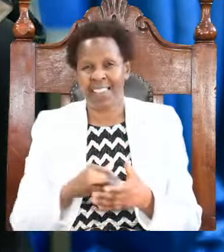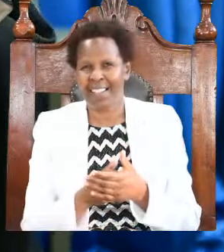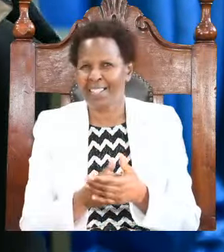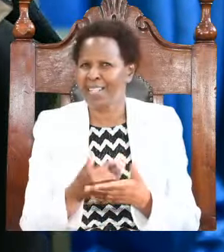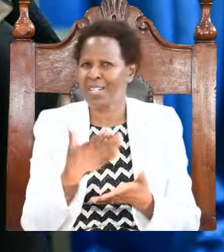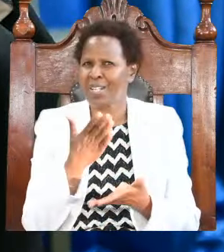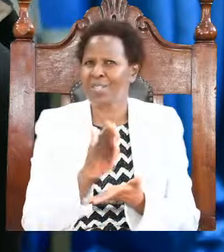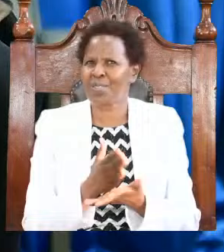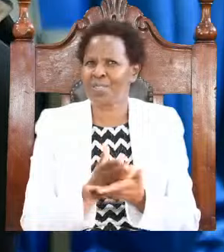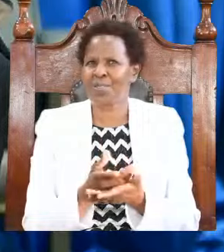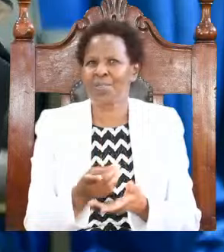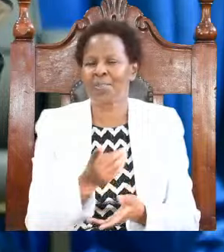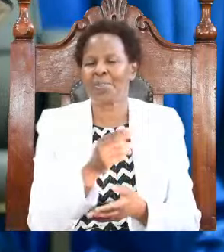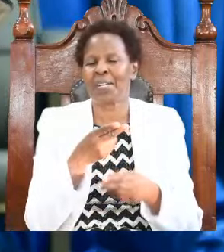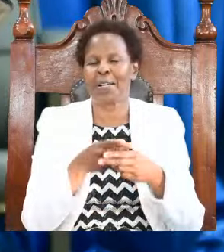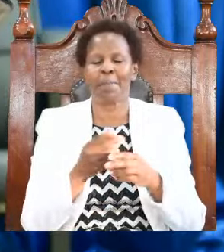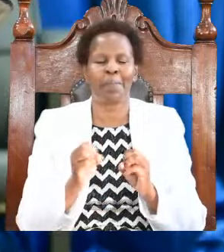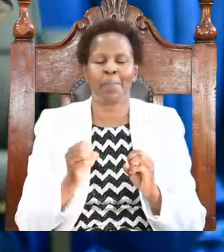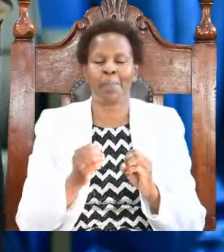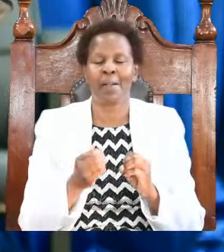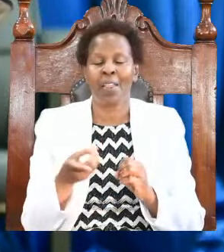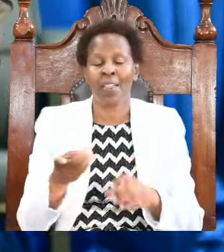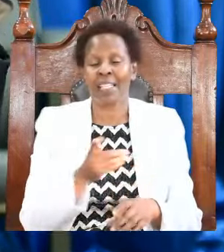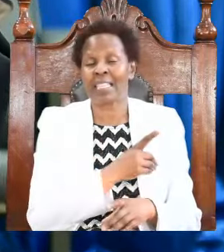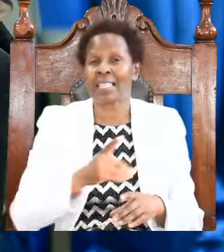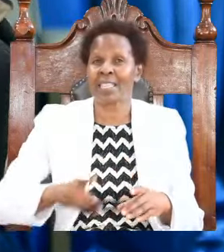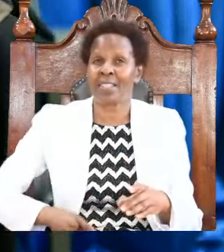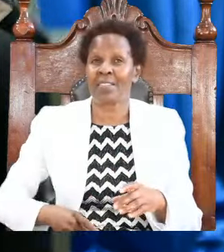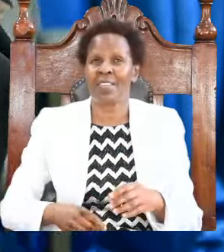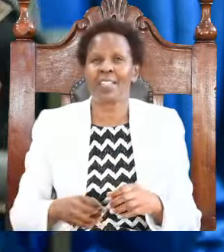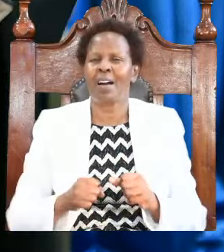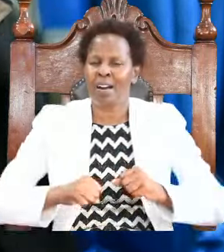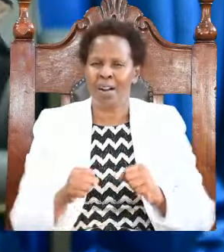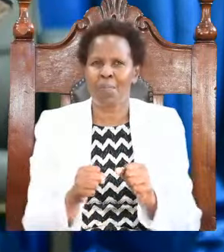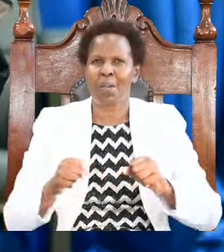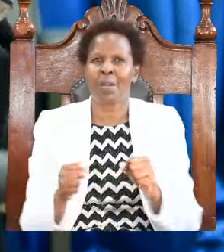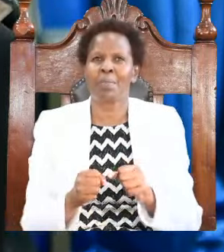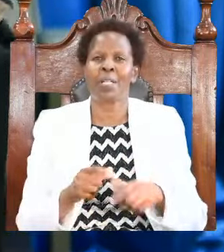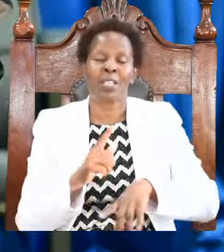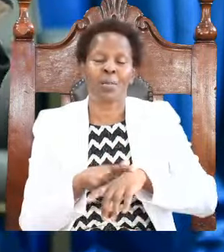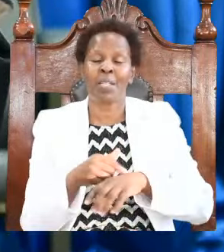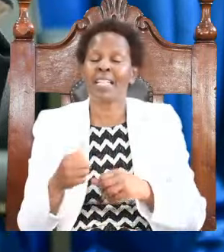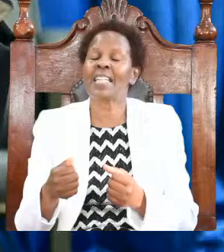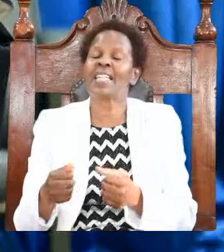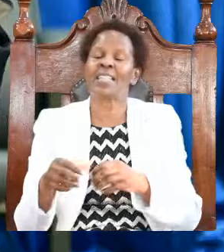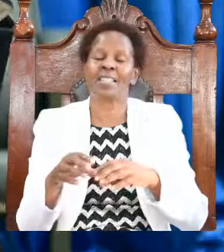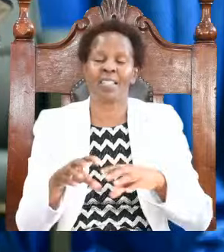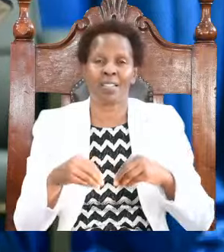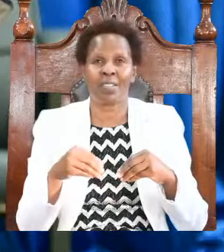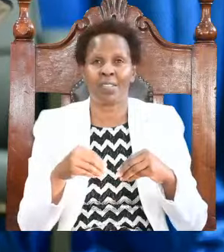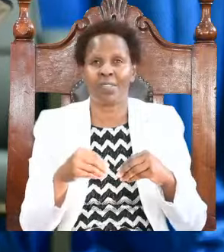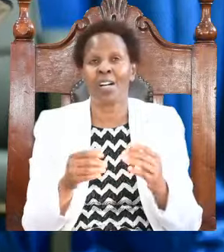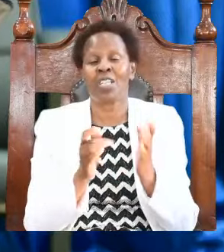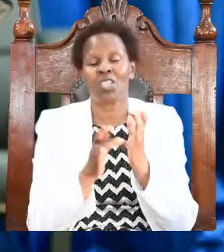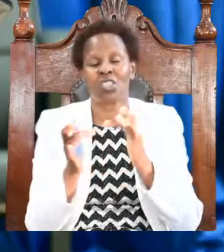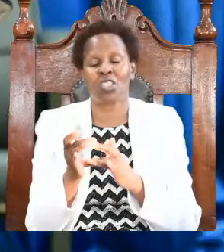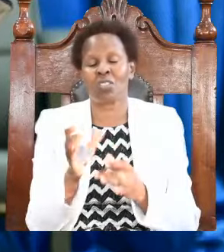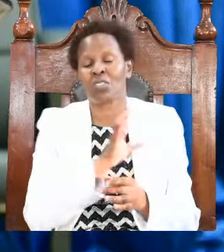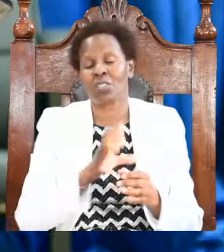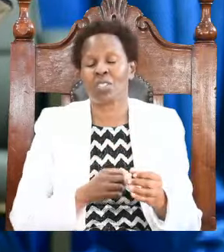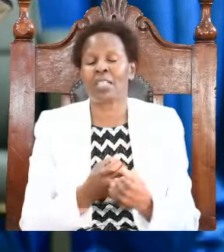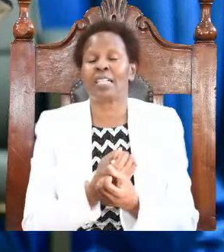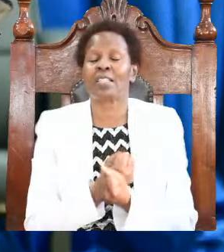though. And so David was excited when he received the Lord Jesus Christ as his personal savior.